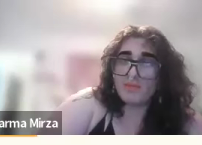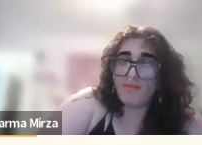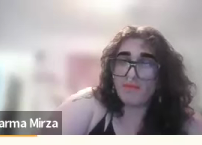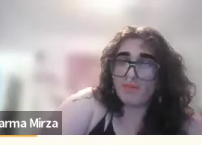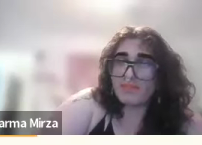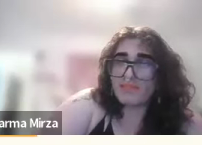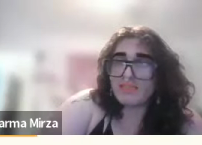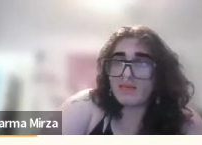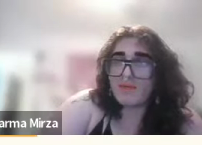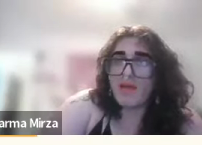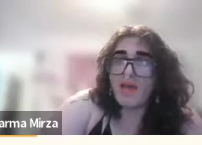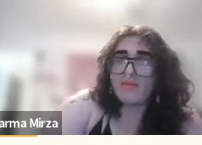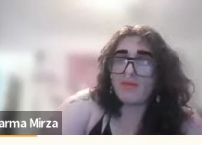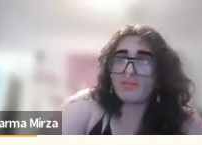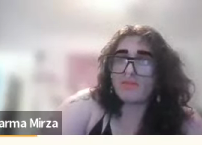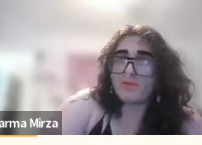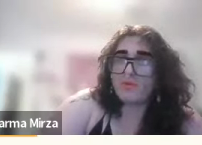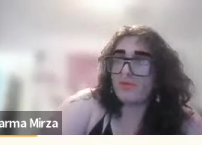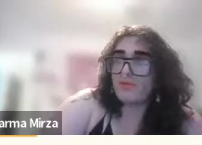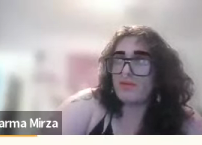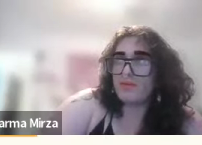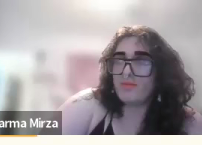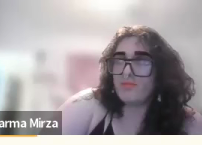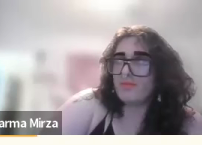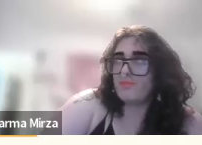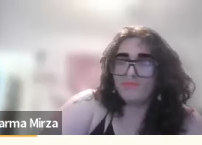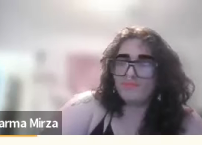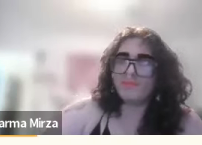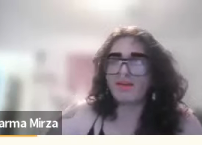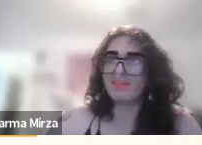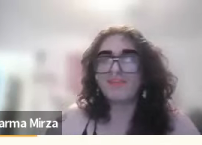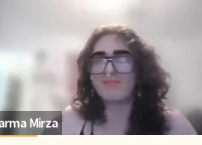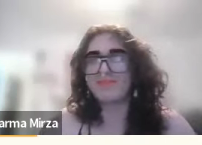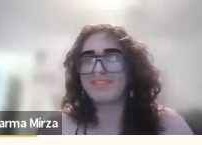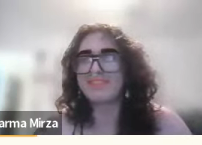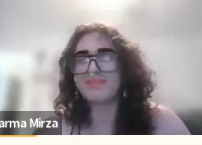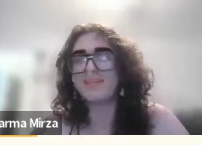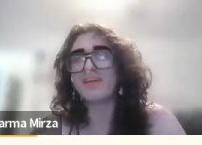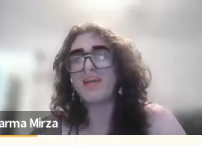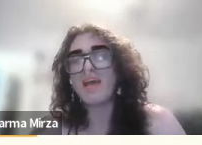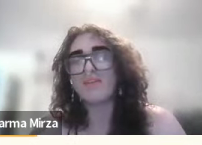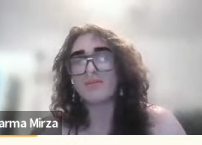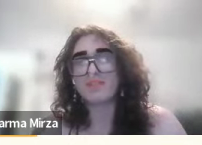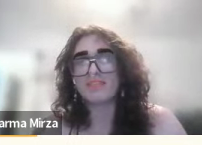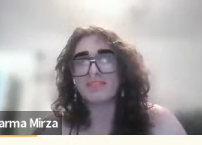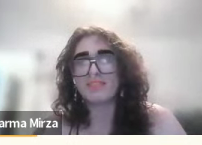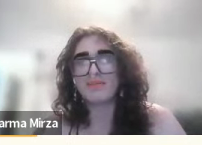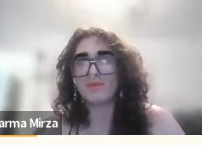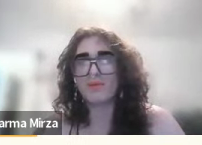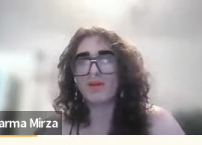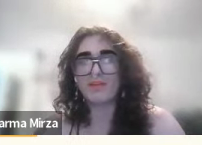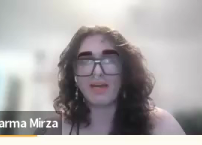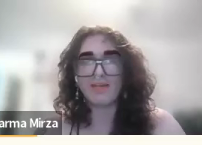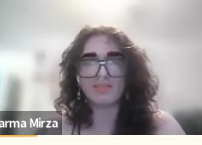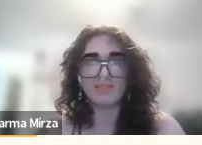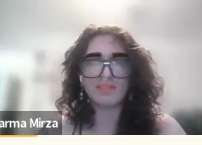of the private prison system, and they want to fuel the pockets of the police systems here and the criminal justice system, if